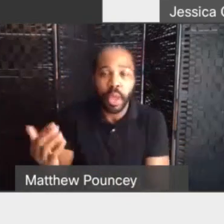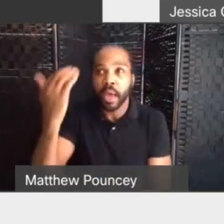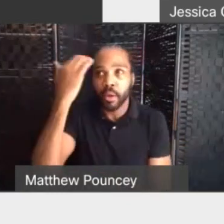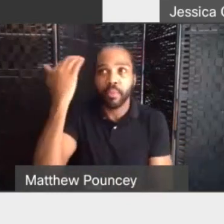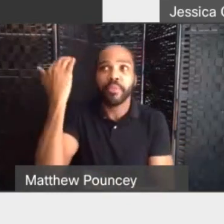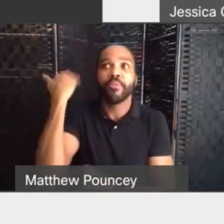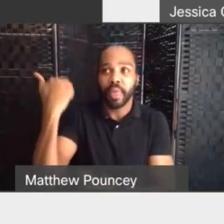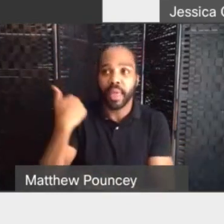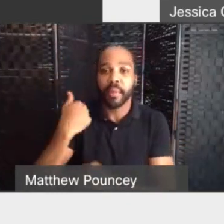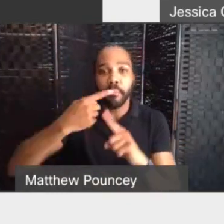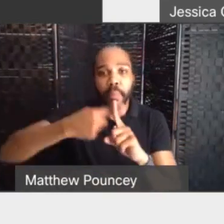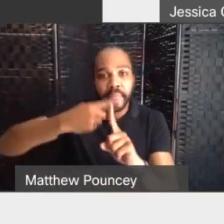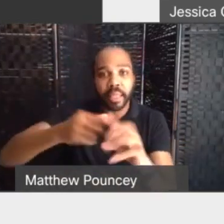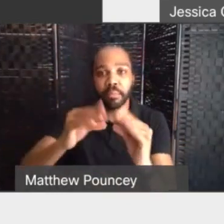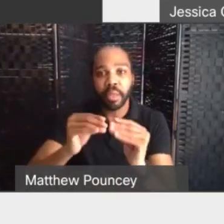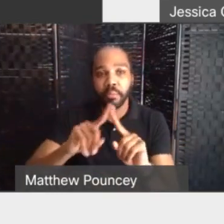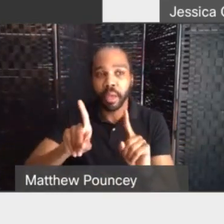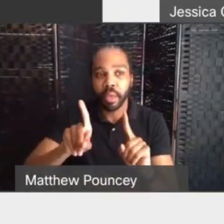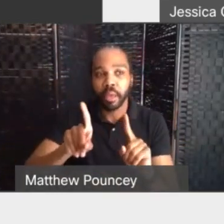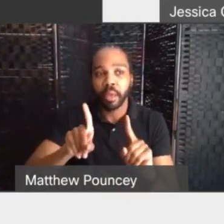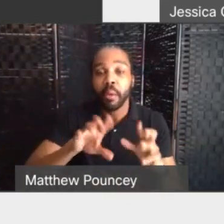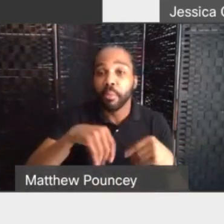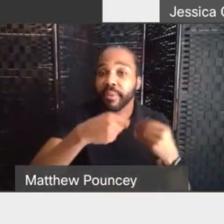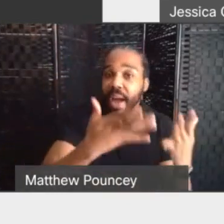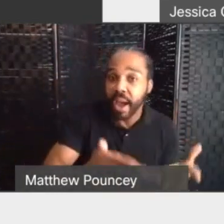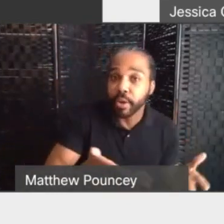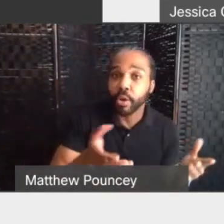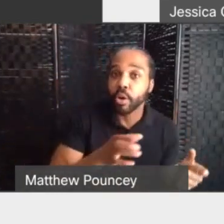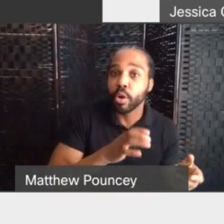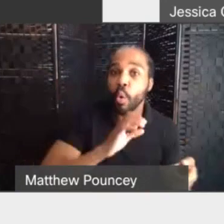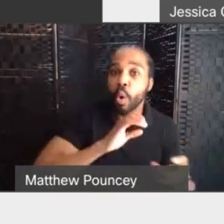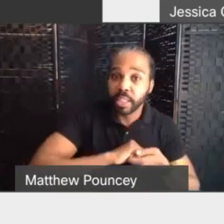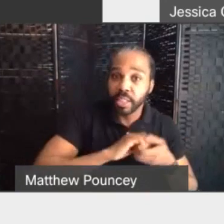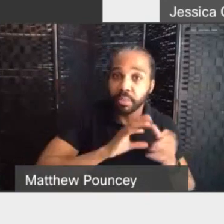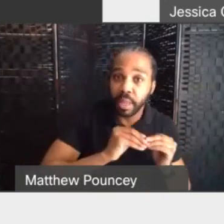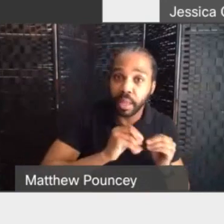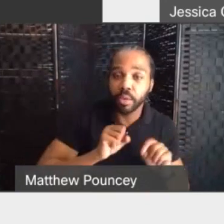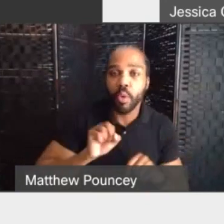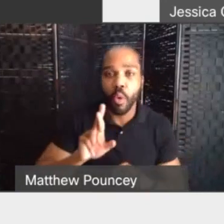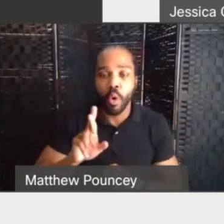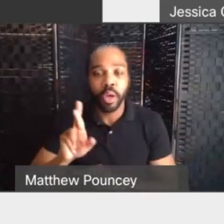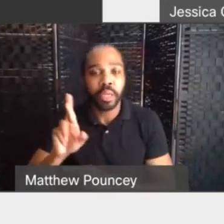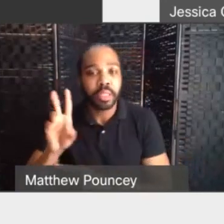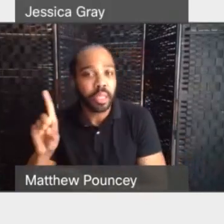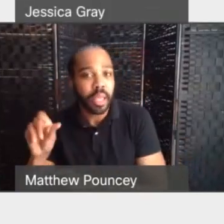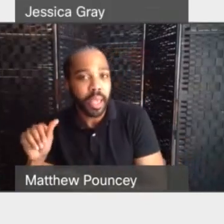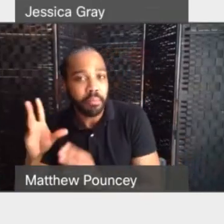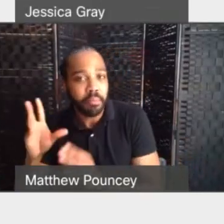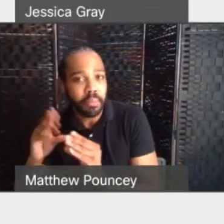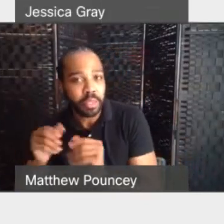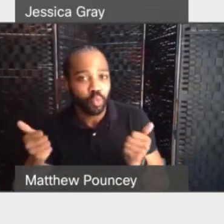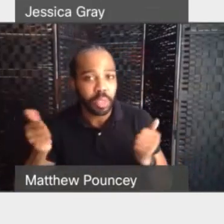meetings, but were they Provider Coalition meetings or were they DDA meetings? And